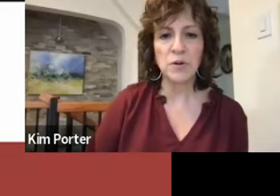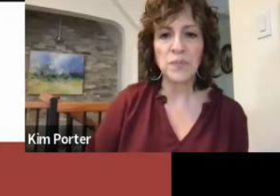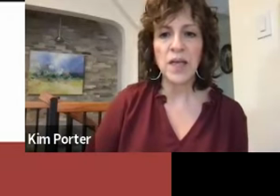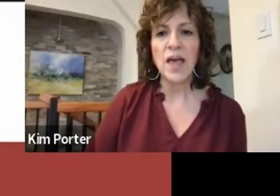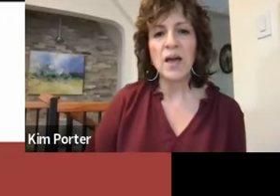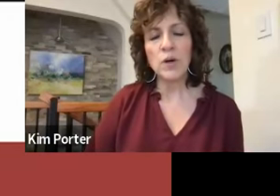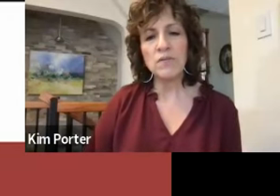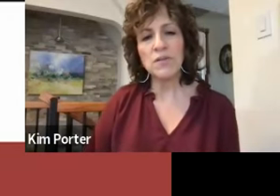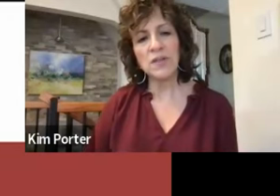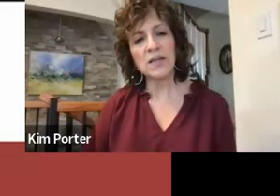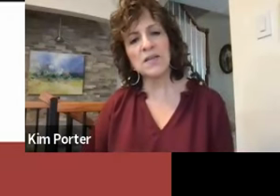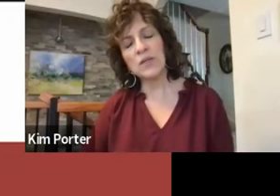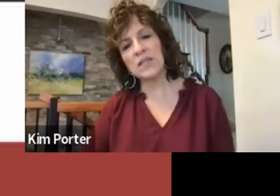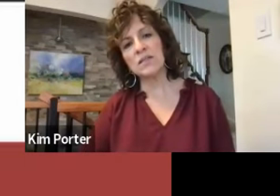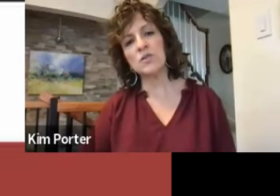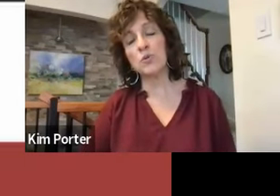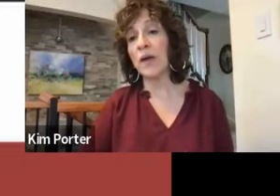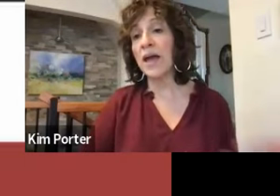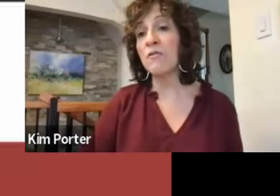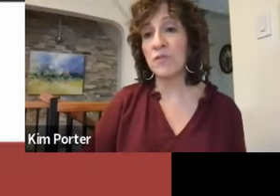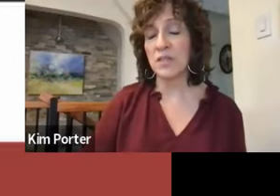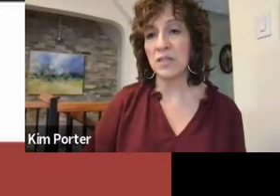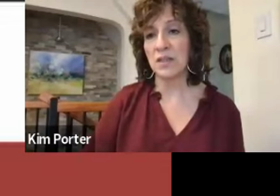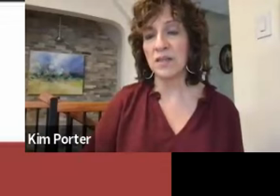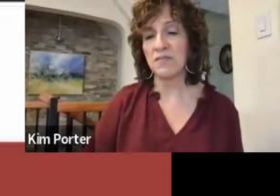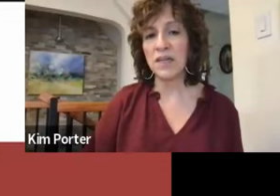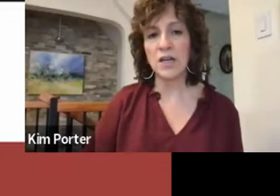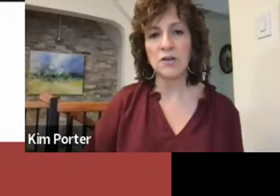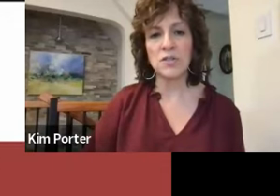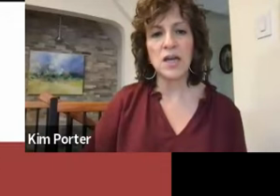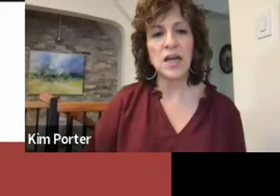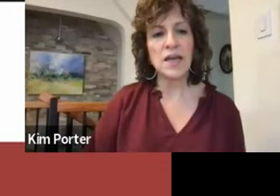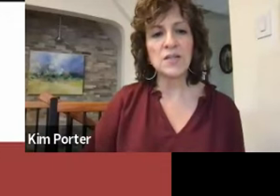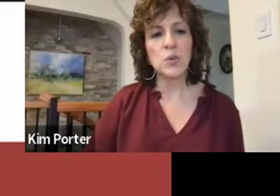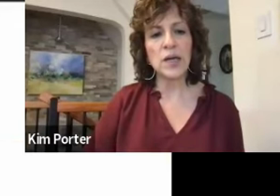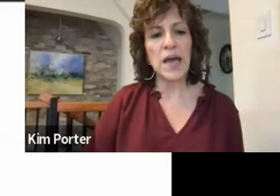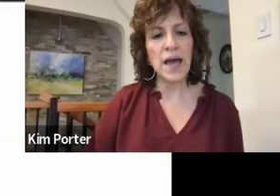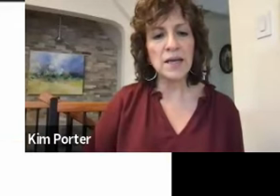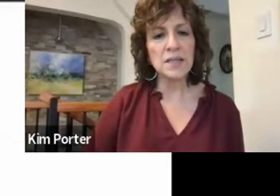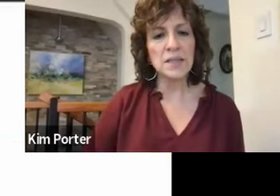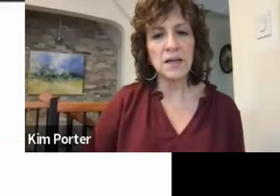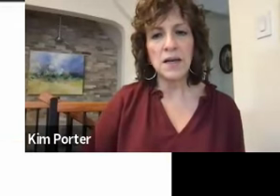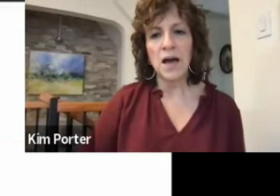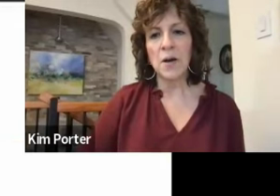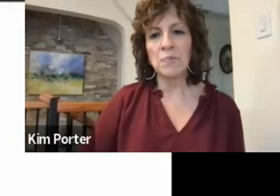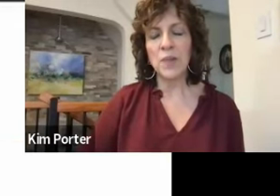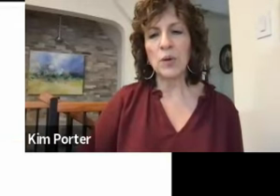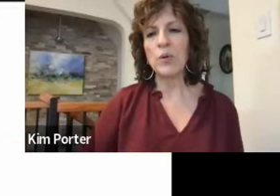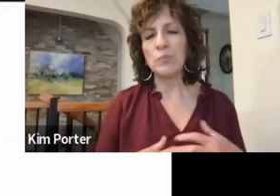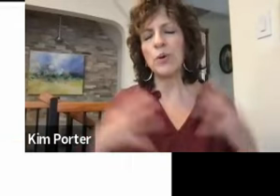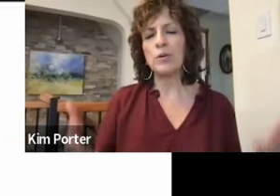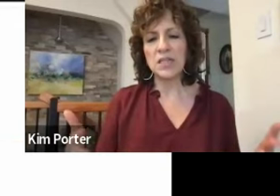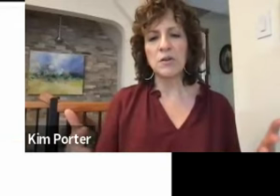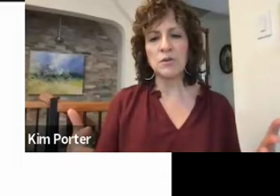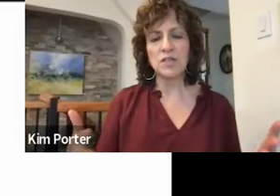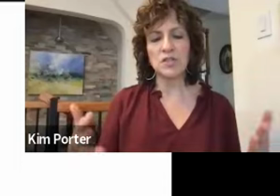young people. And one of the things that we did to prepare for these videos is we asked,